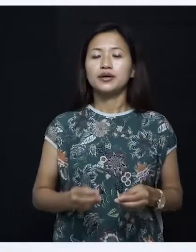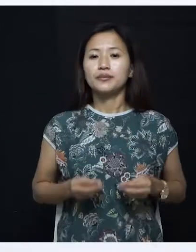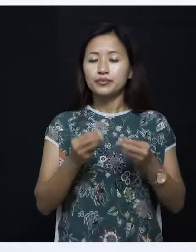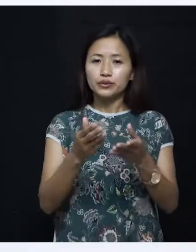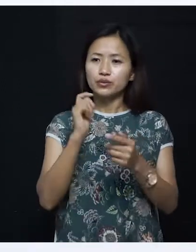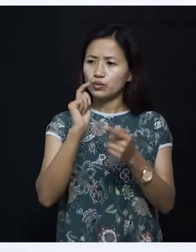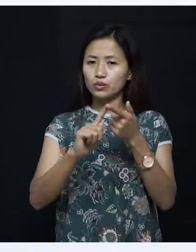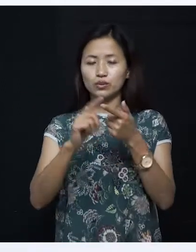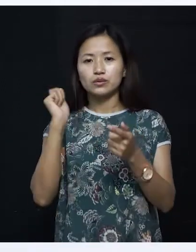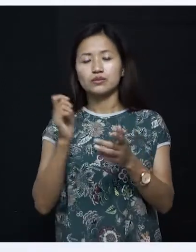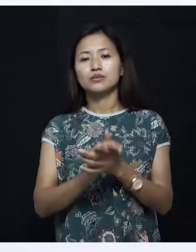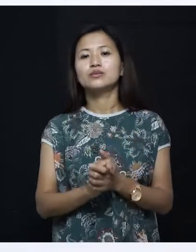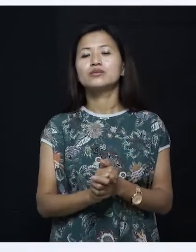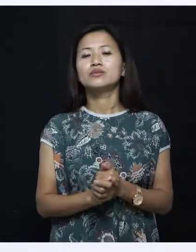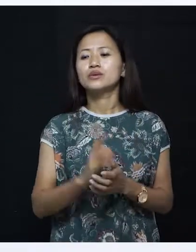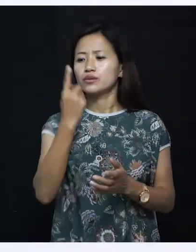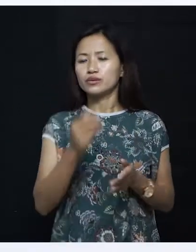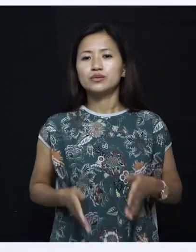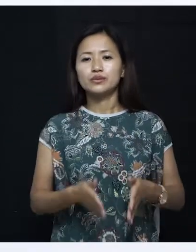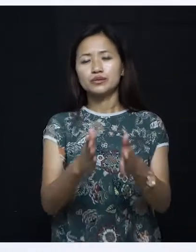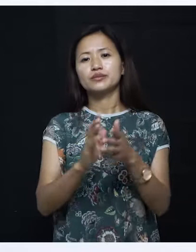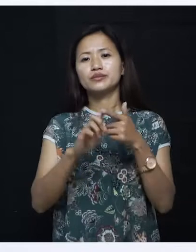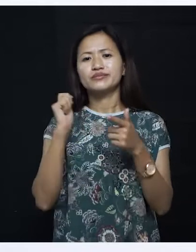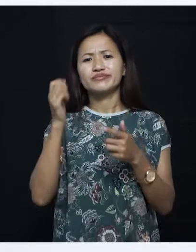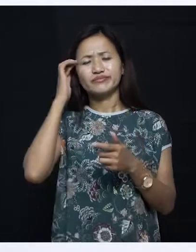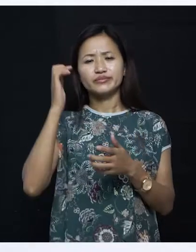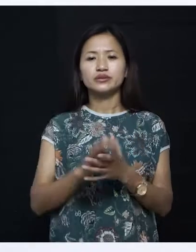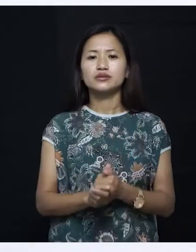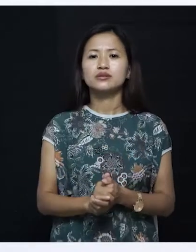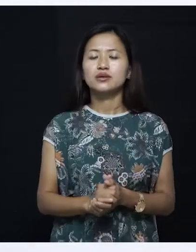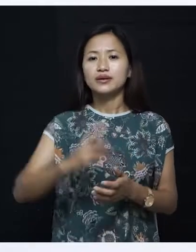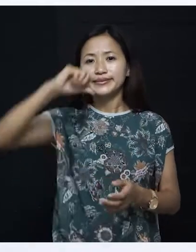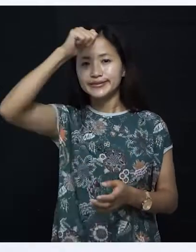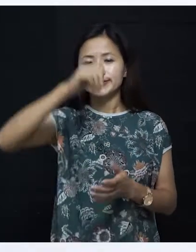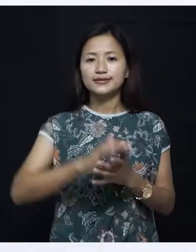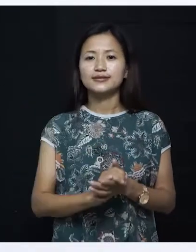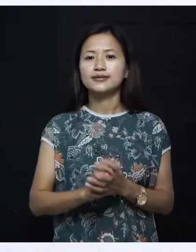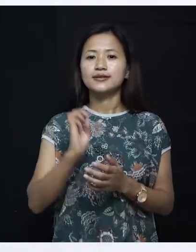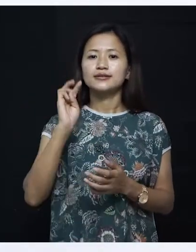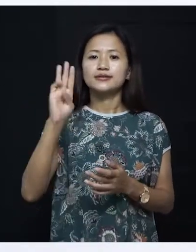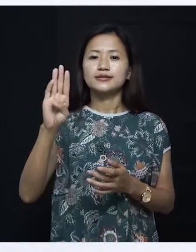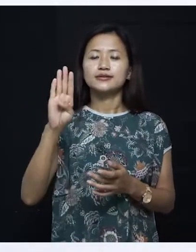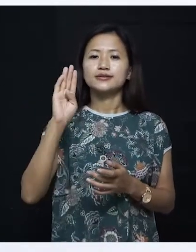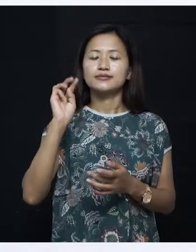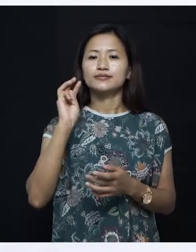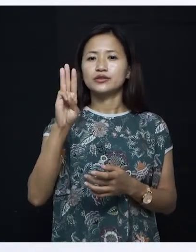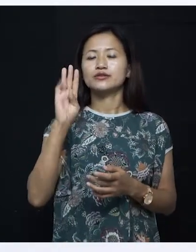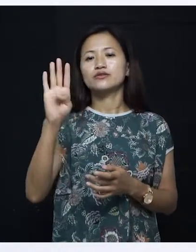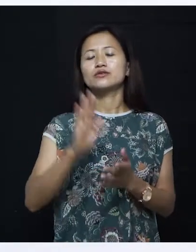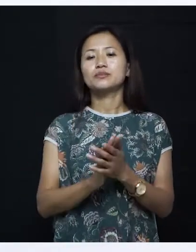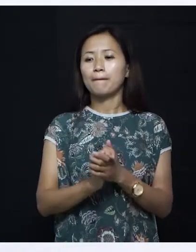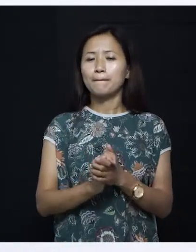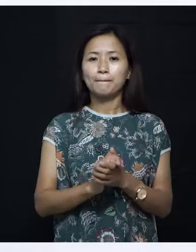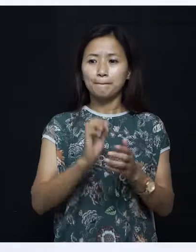plus in one way we can say employment in the sense the Indians, okay, 34 millions of people are